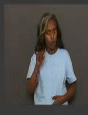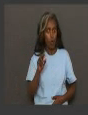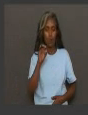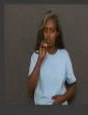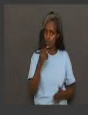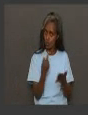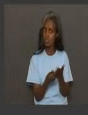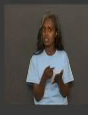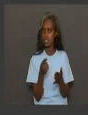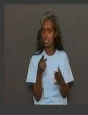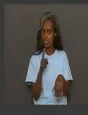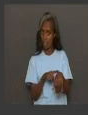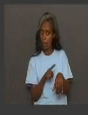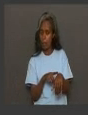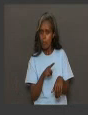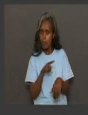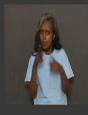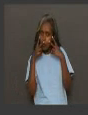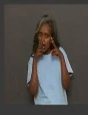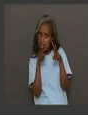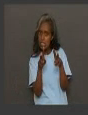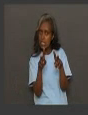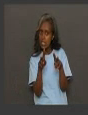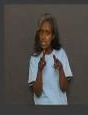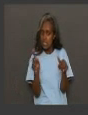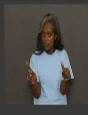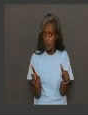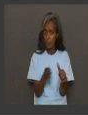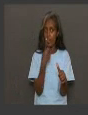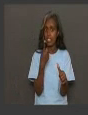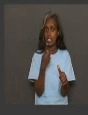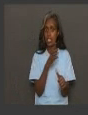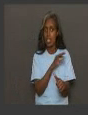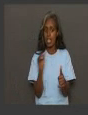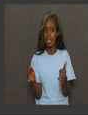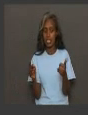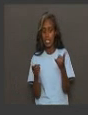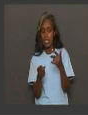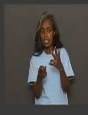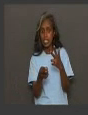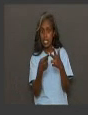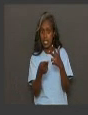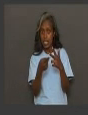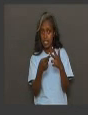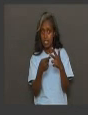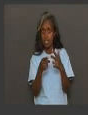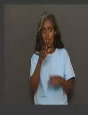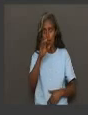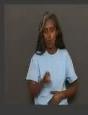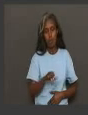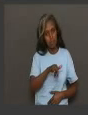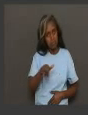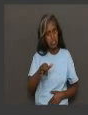this time, but you can see that the first and third columns are the